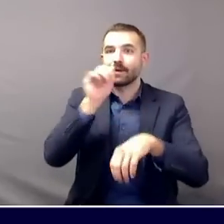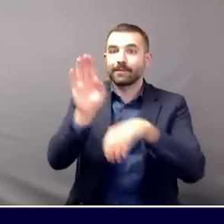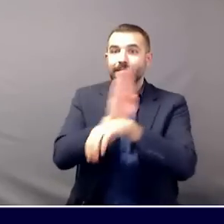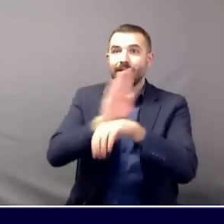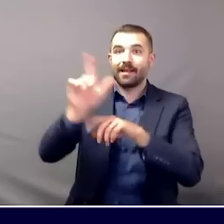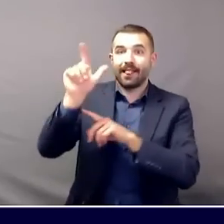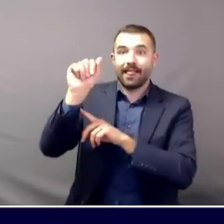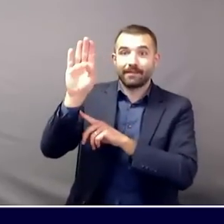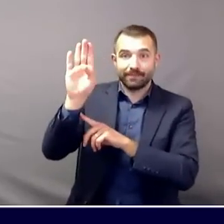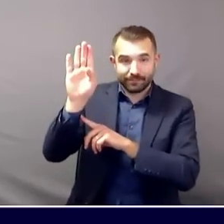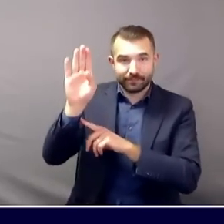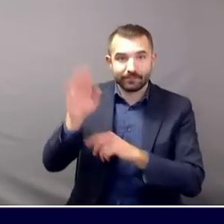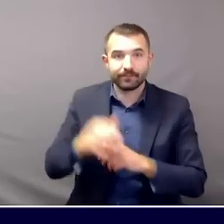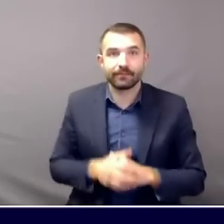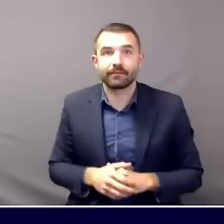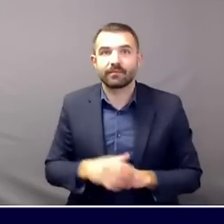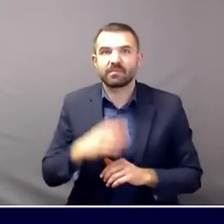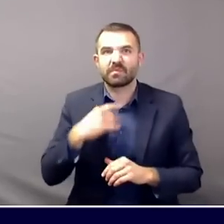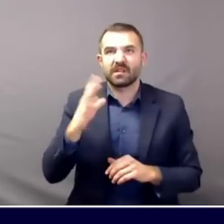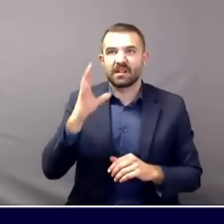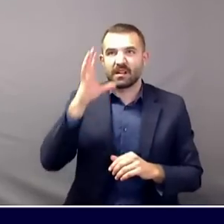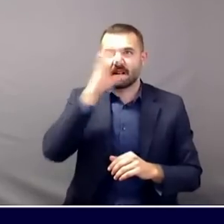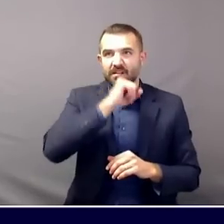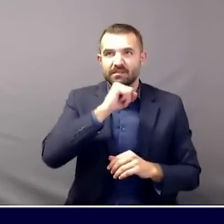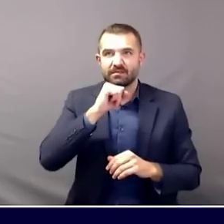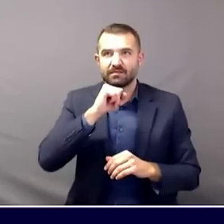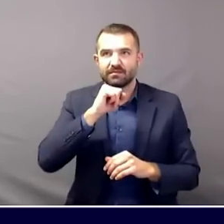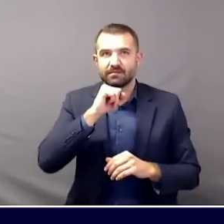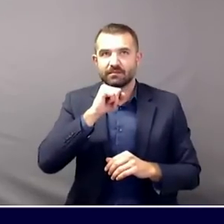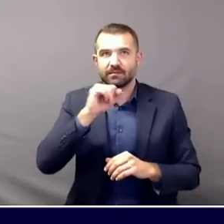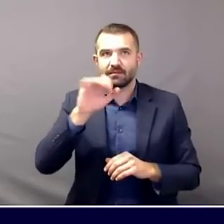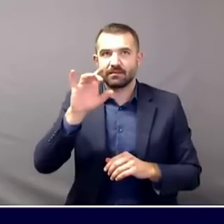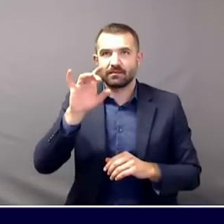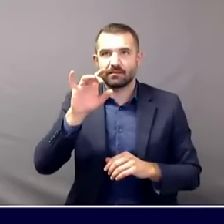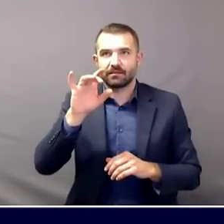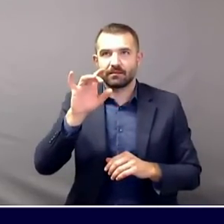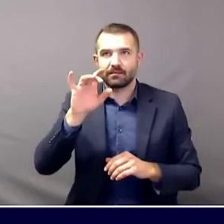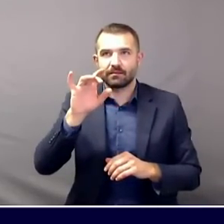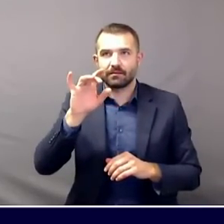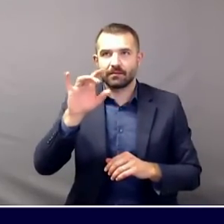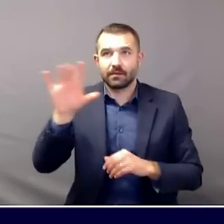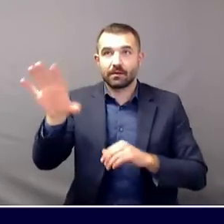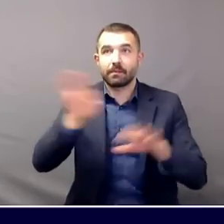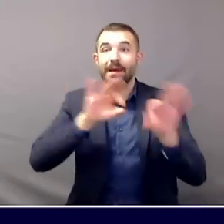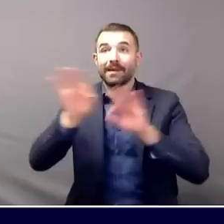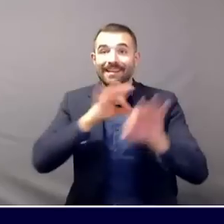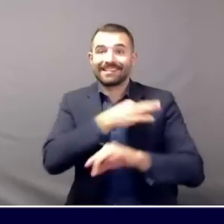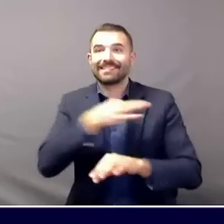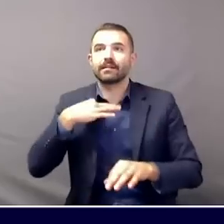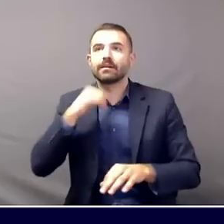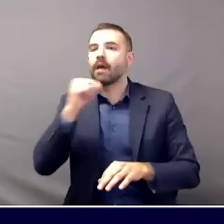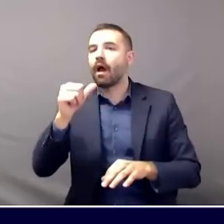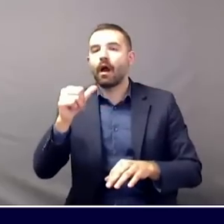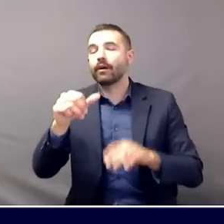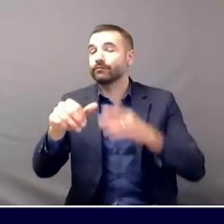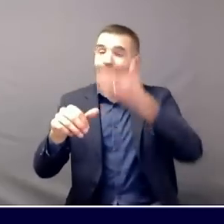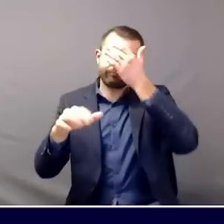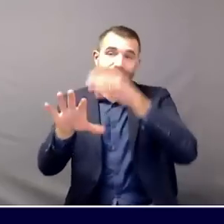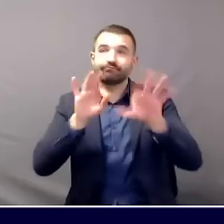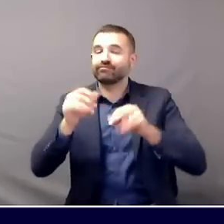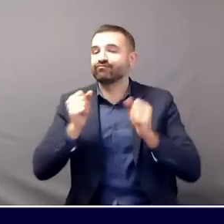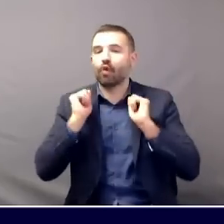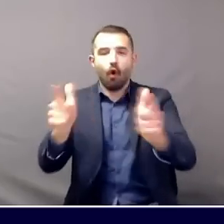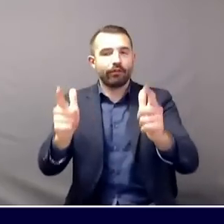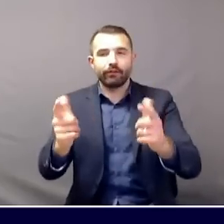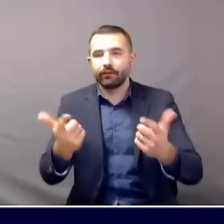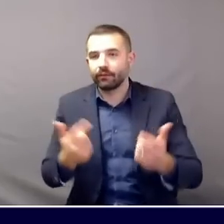of an estimated $8 million in state and federal funds over the coming months will help protect residents and staff